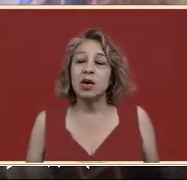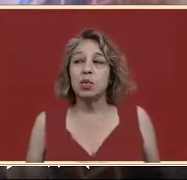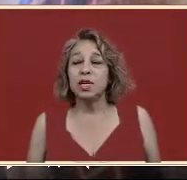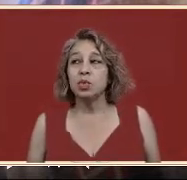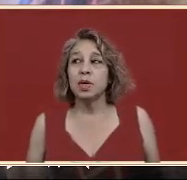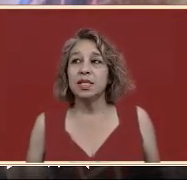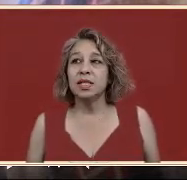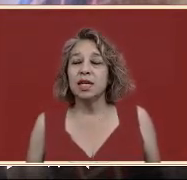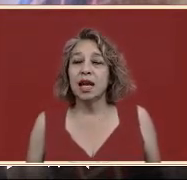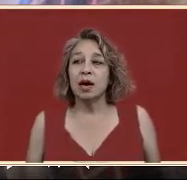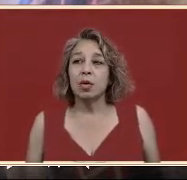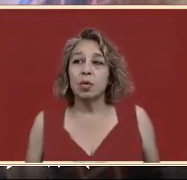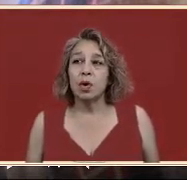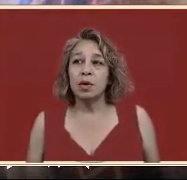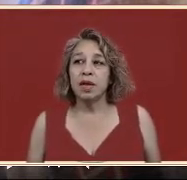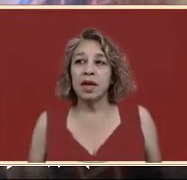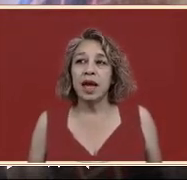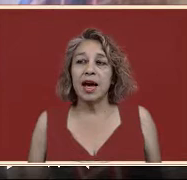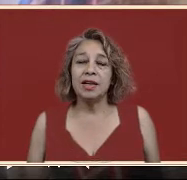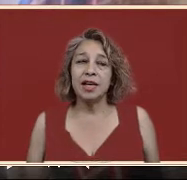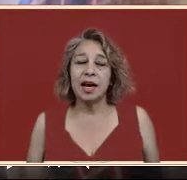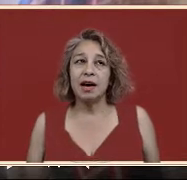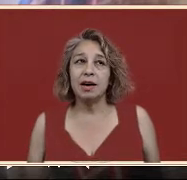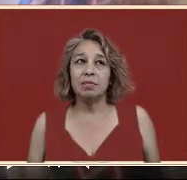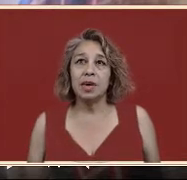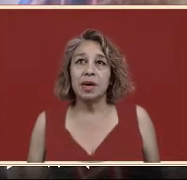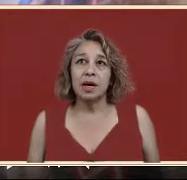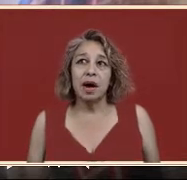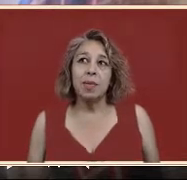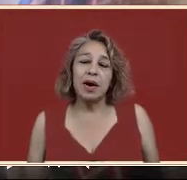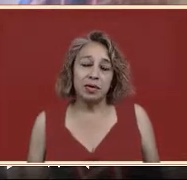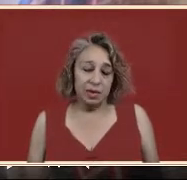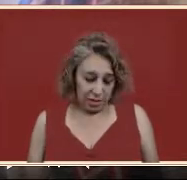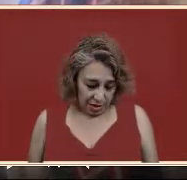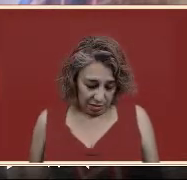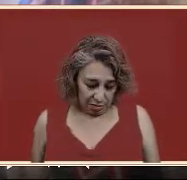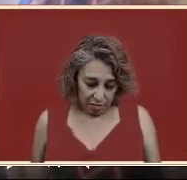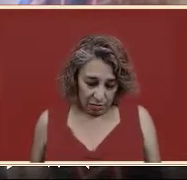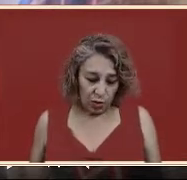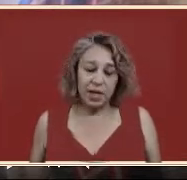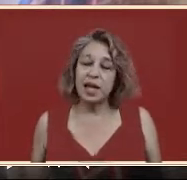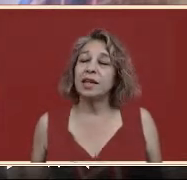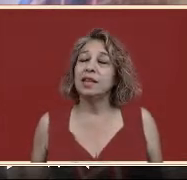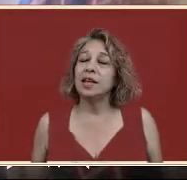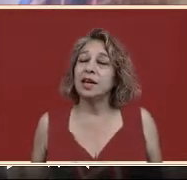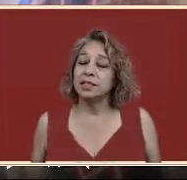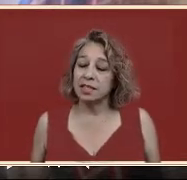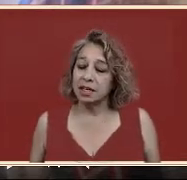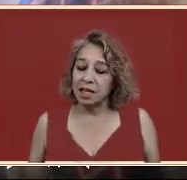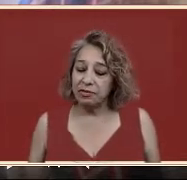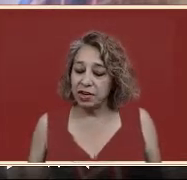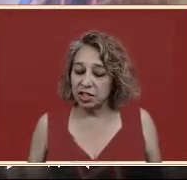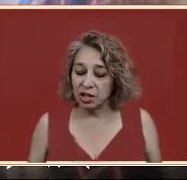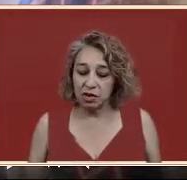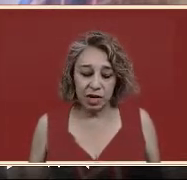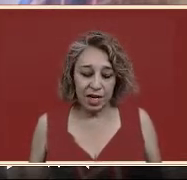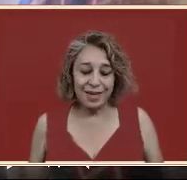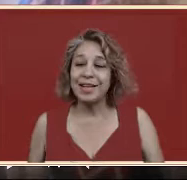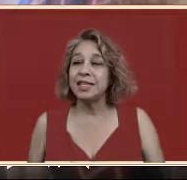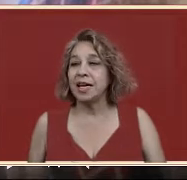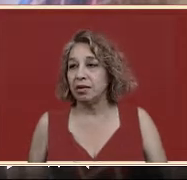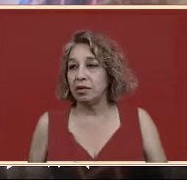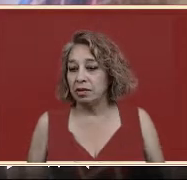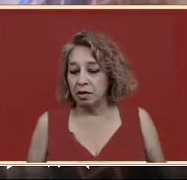which was where they had about well they had the safety and security